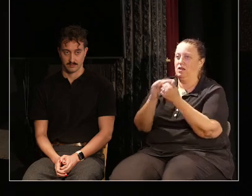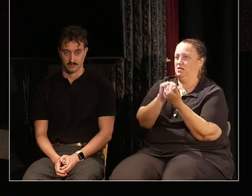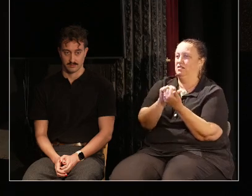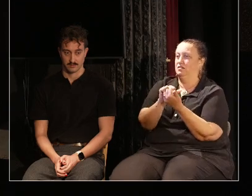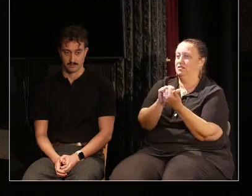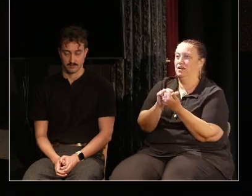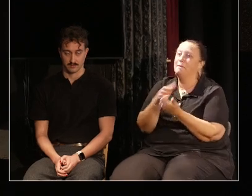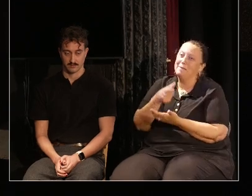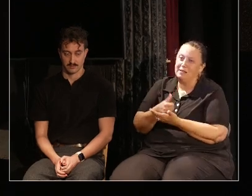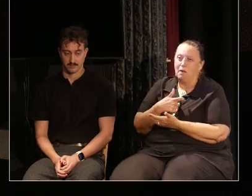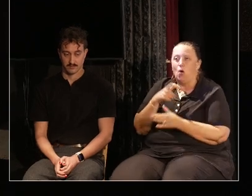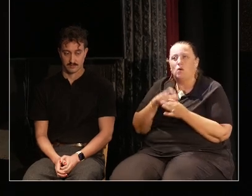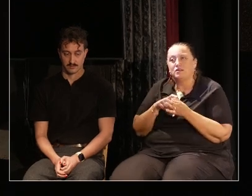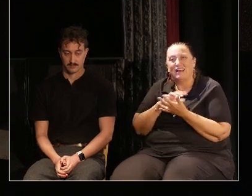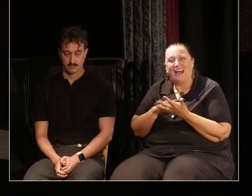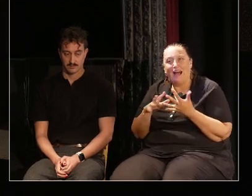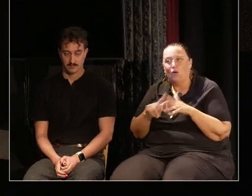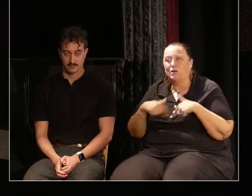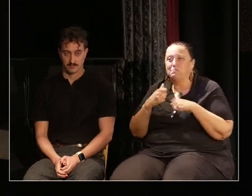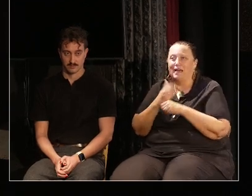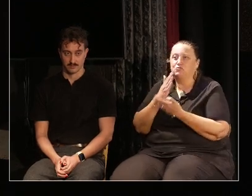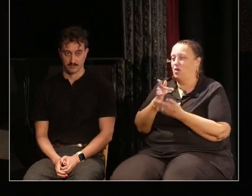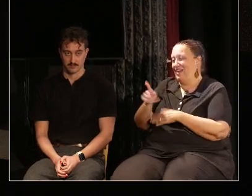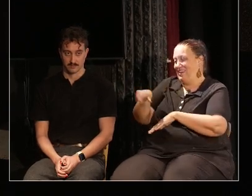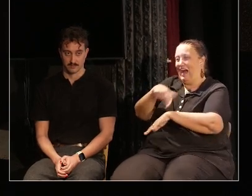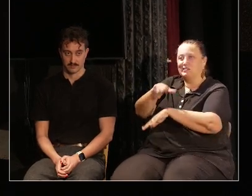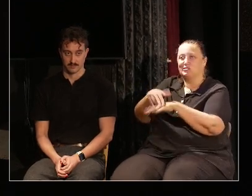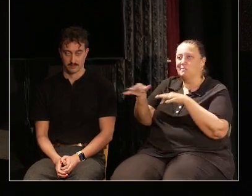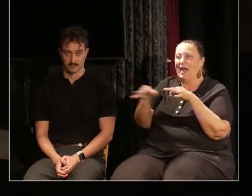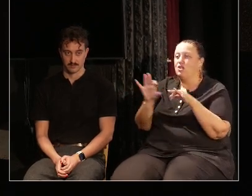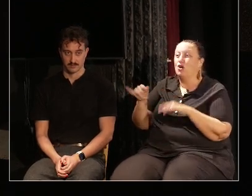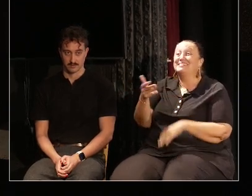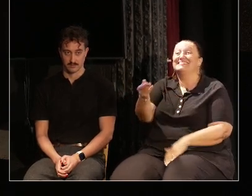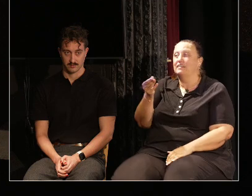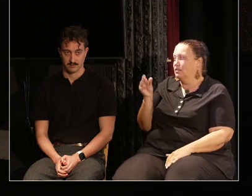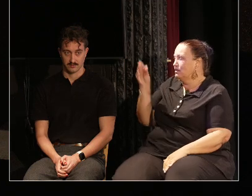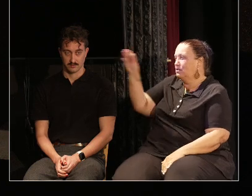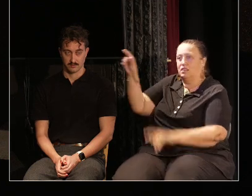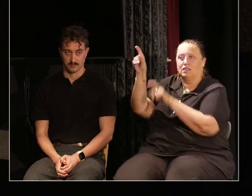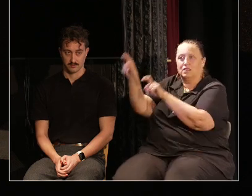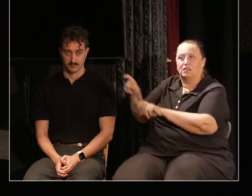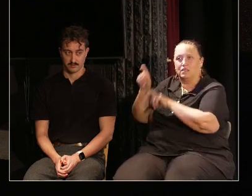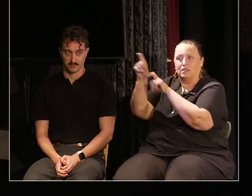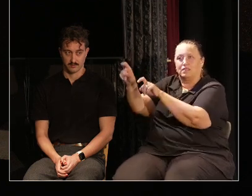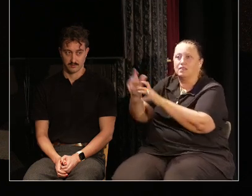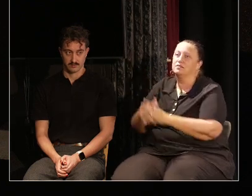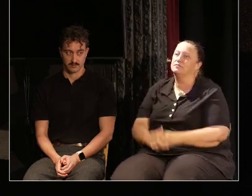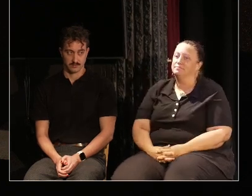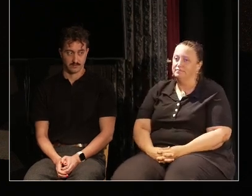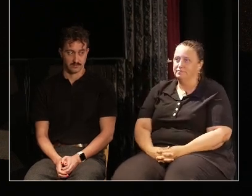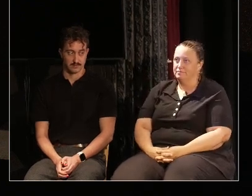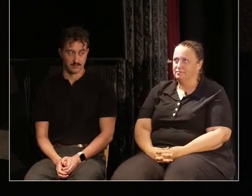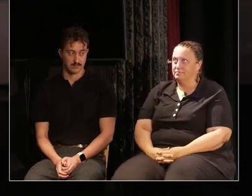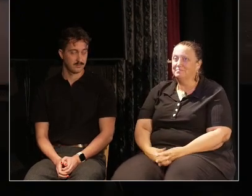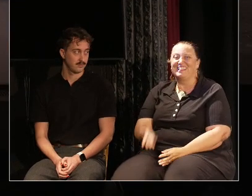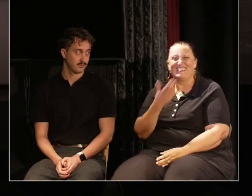make sure this significant and integral national plan doesn't sit on a shelf and simply gather dust? Thank you, Wayne,